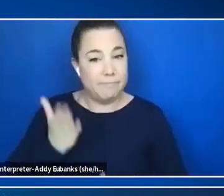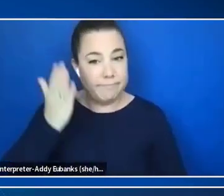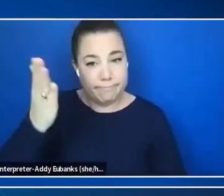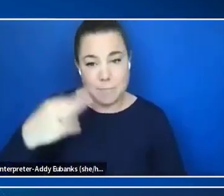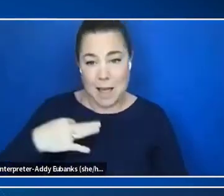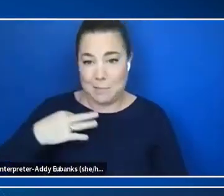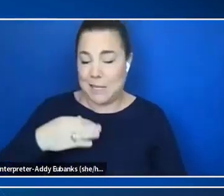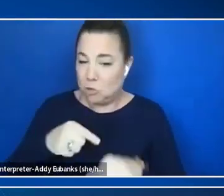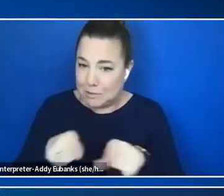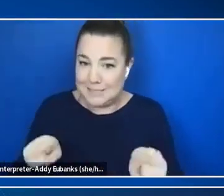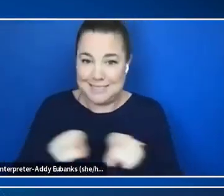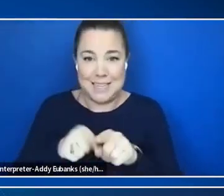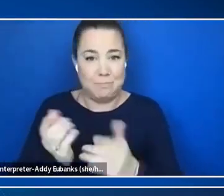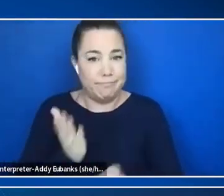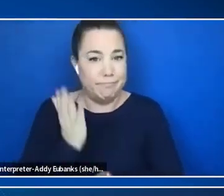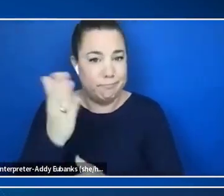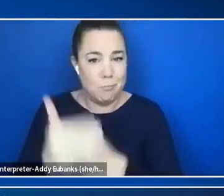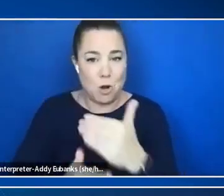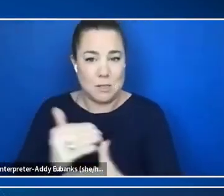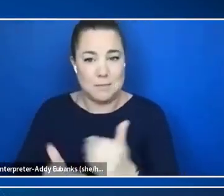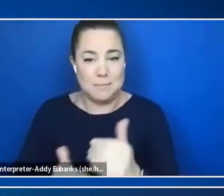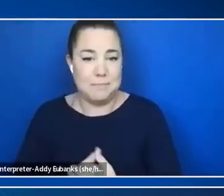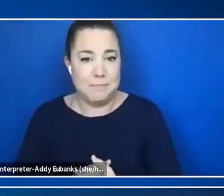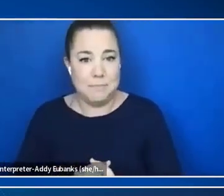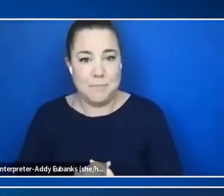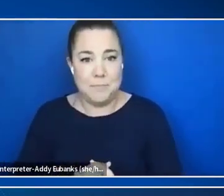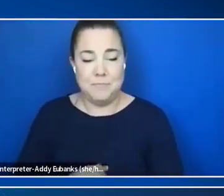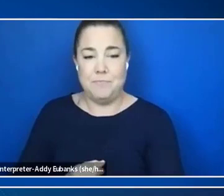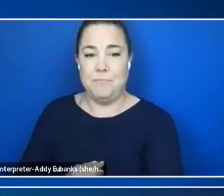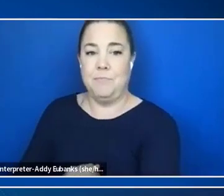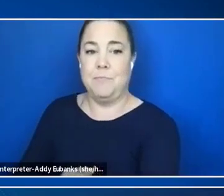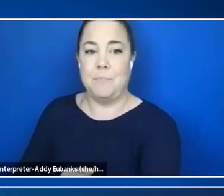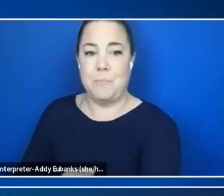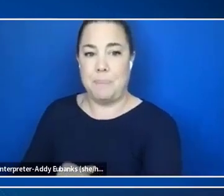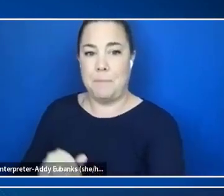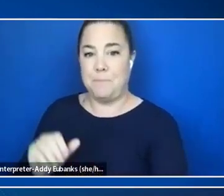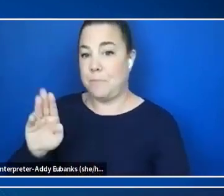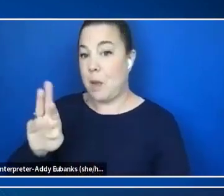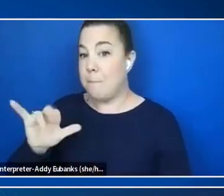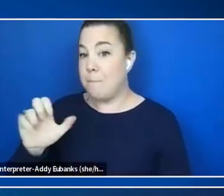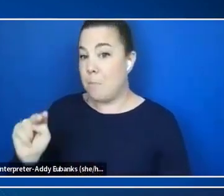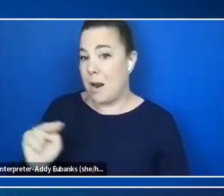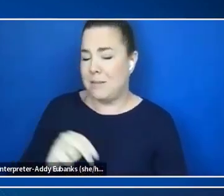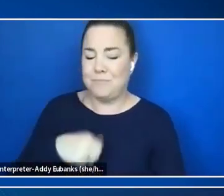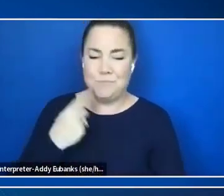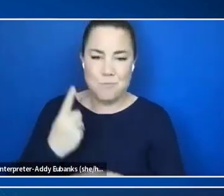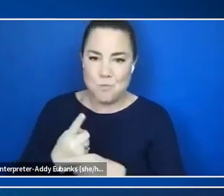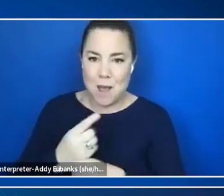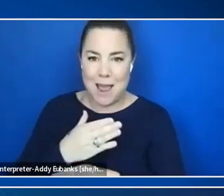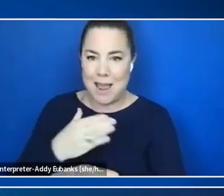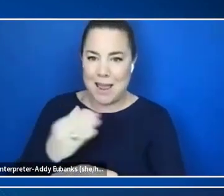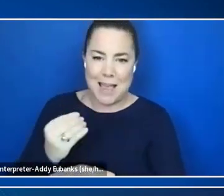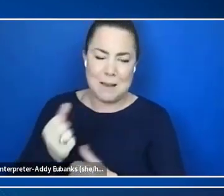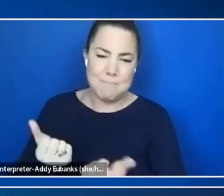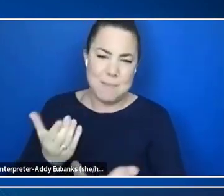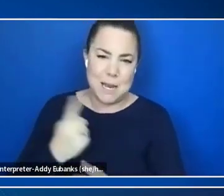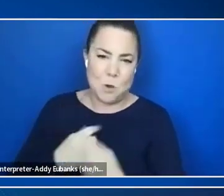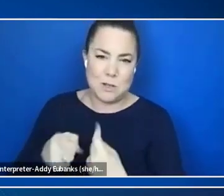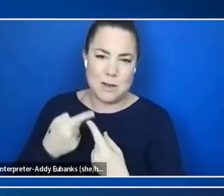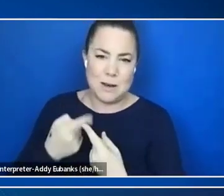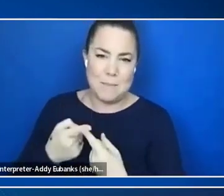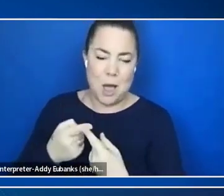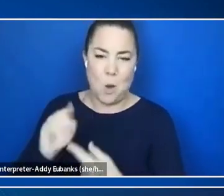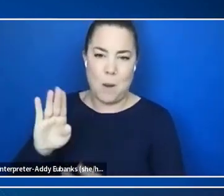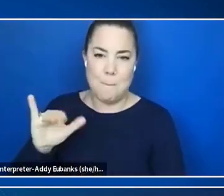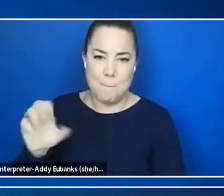way. Yeah, a lot of the focus, in the questions obviously has been on, the role of reputational bias and factor 3. But remember,